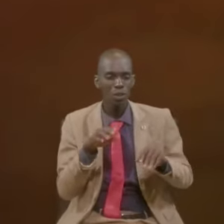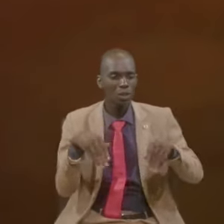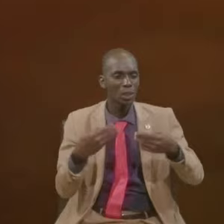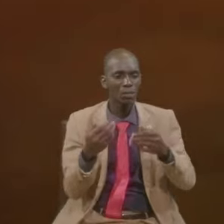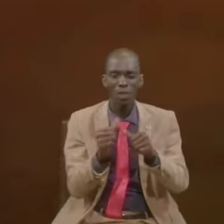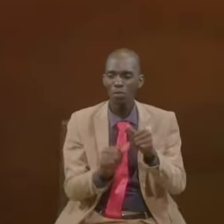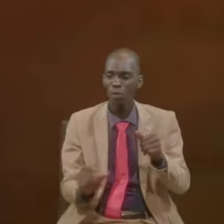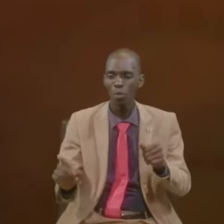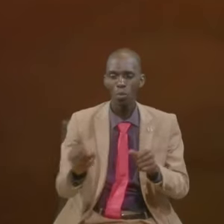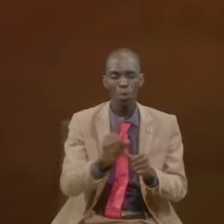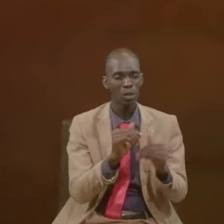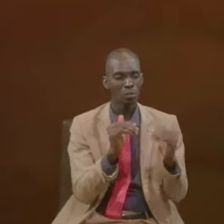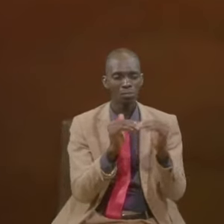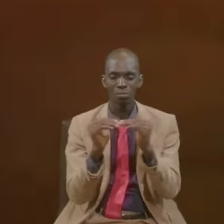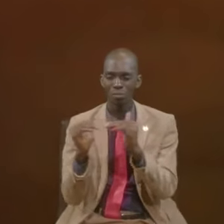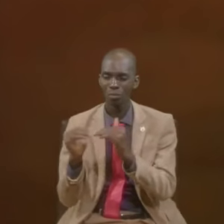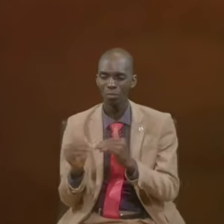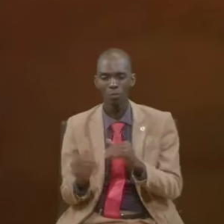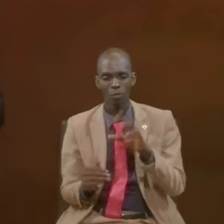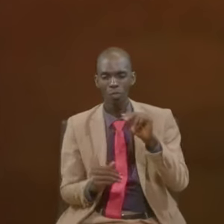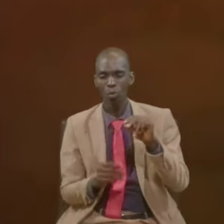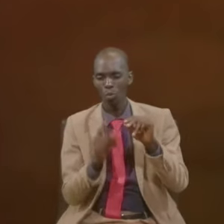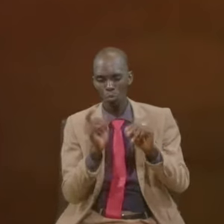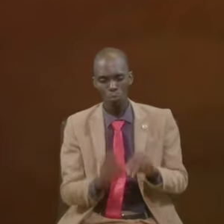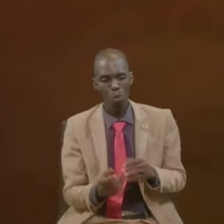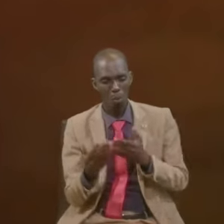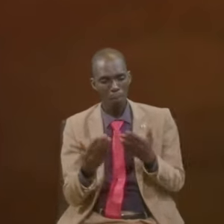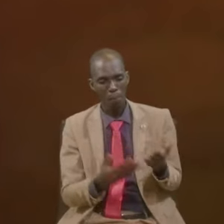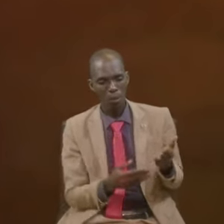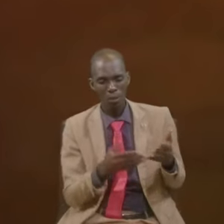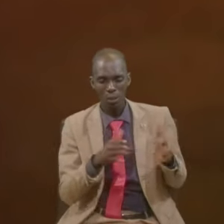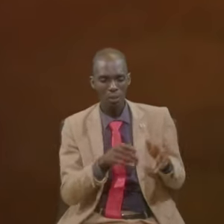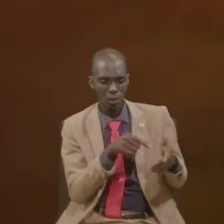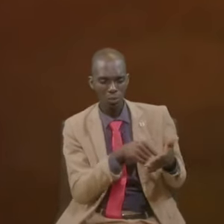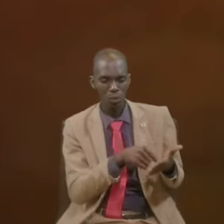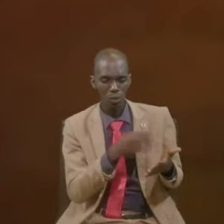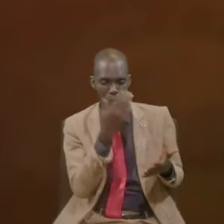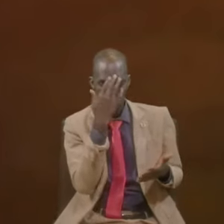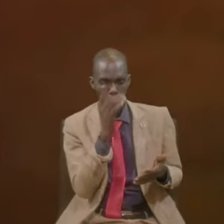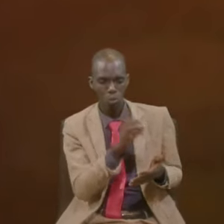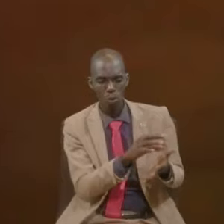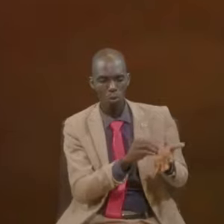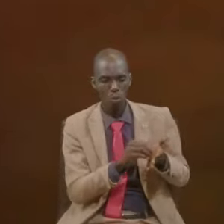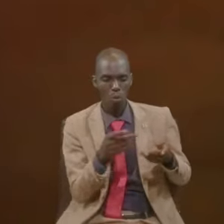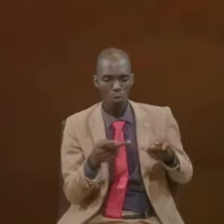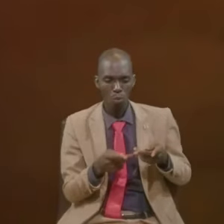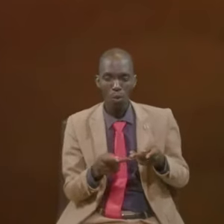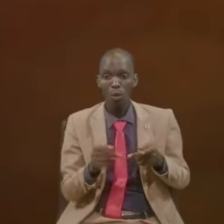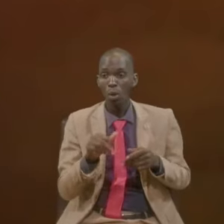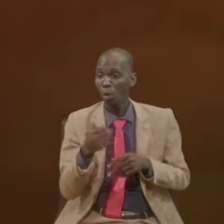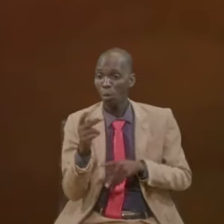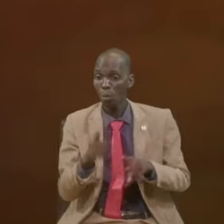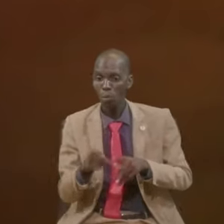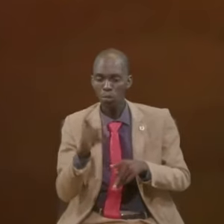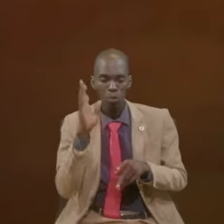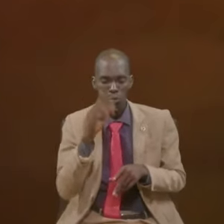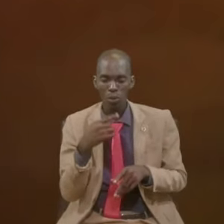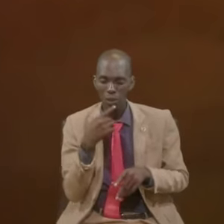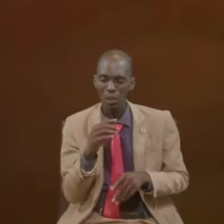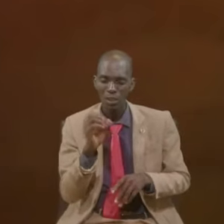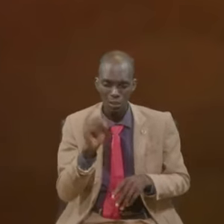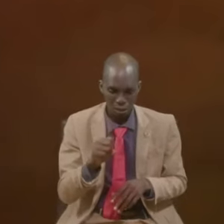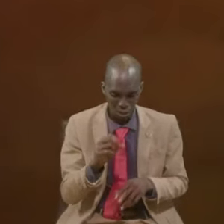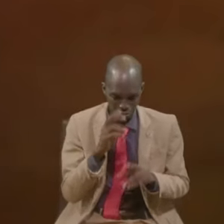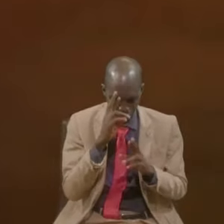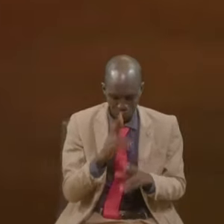same. You have to, you know, put people in their place, and then other people, you just have to say, yes, sir, yes, sir, yes, sir.